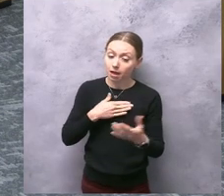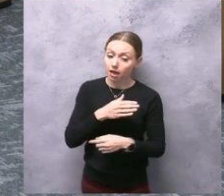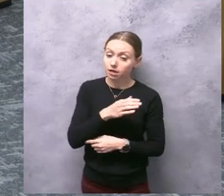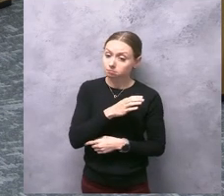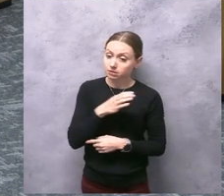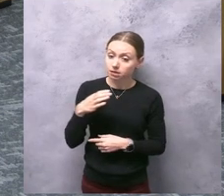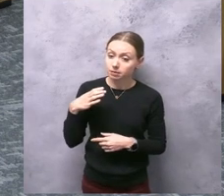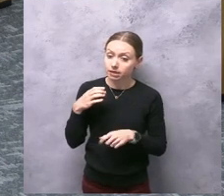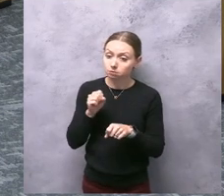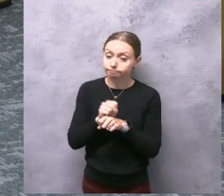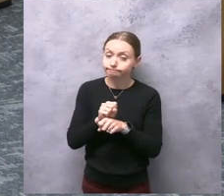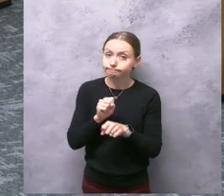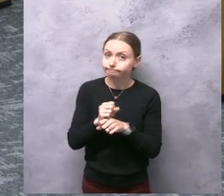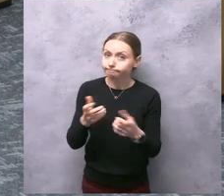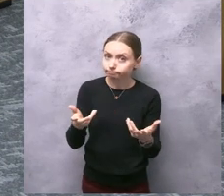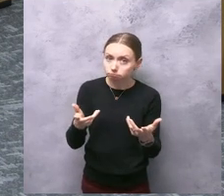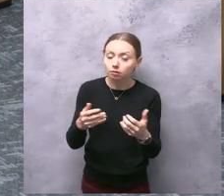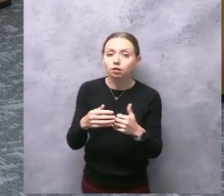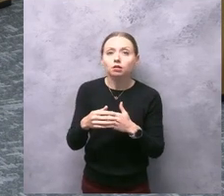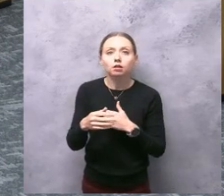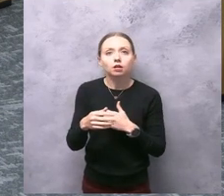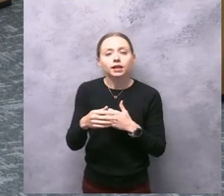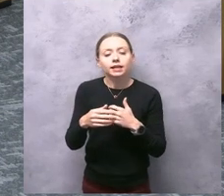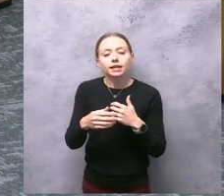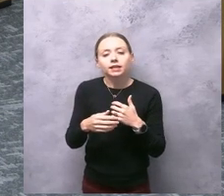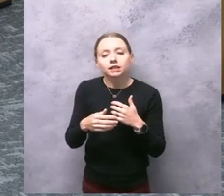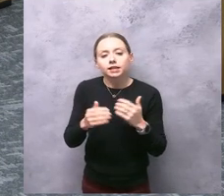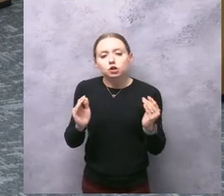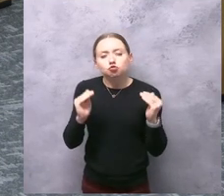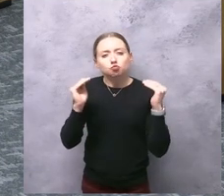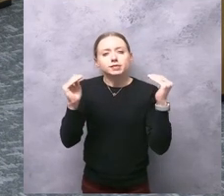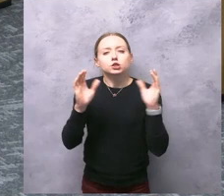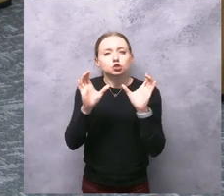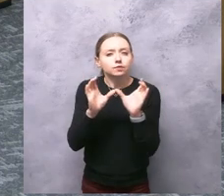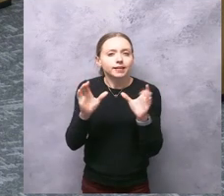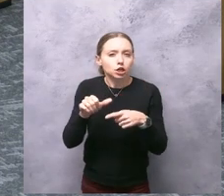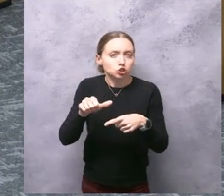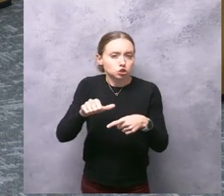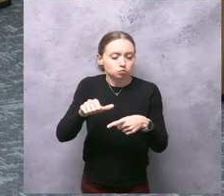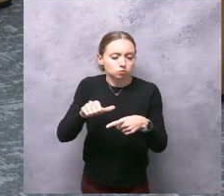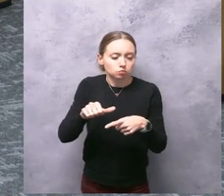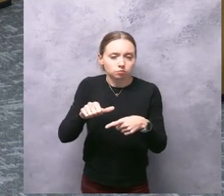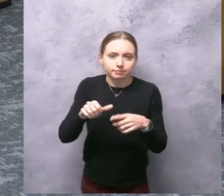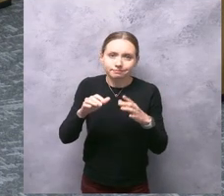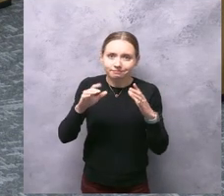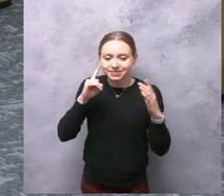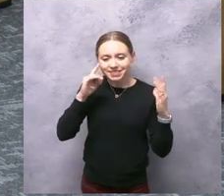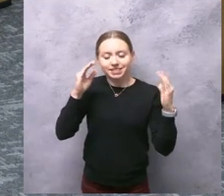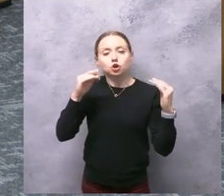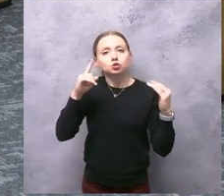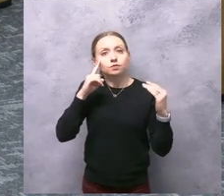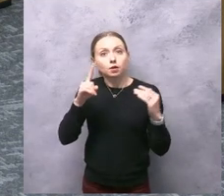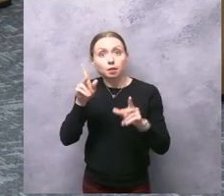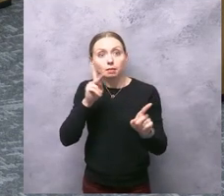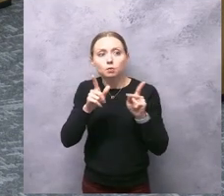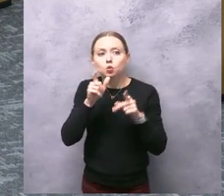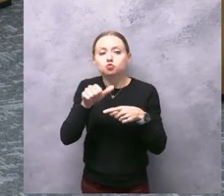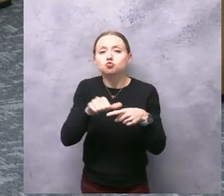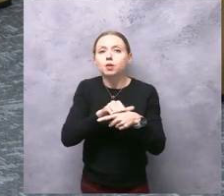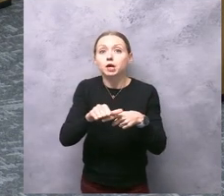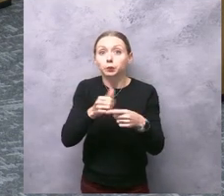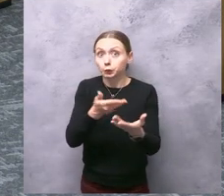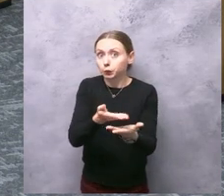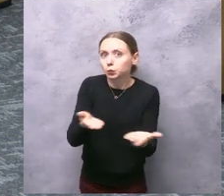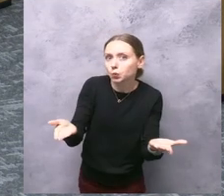of increasing the certification standards for people that give you training as school board members, so who